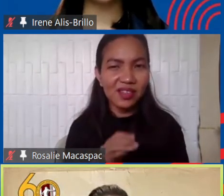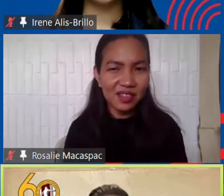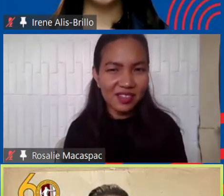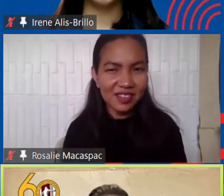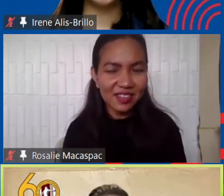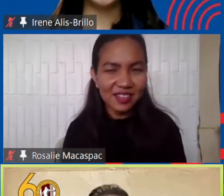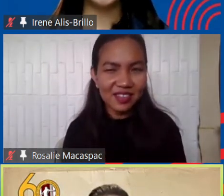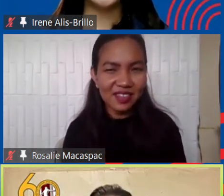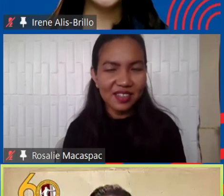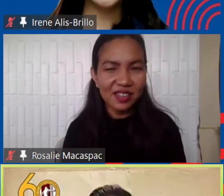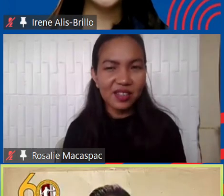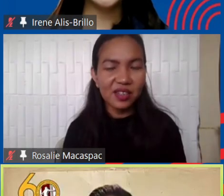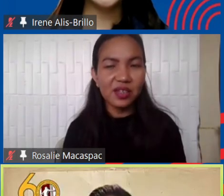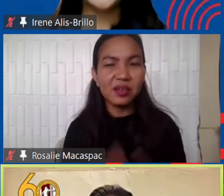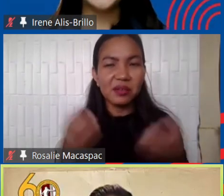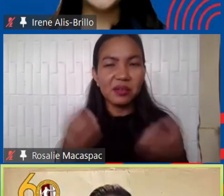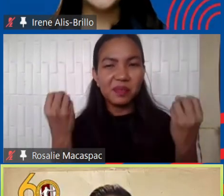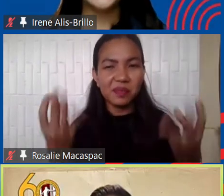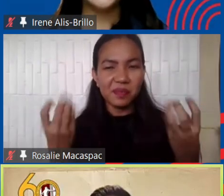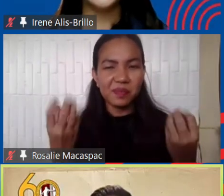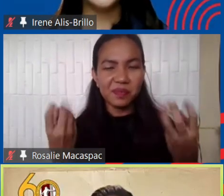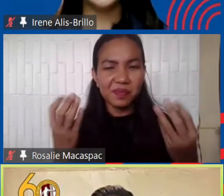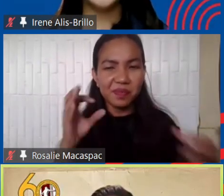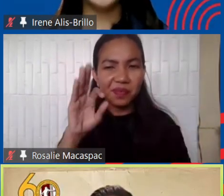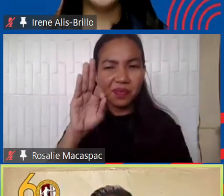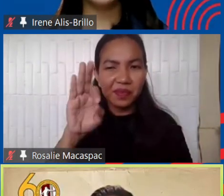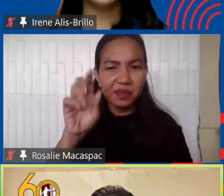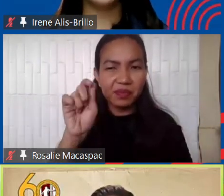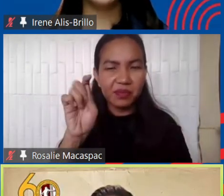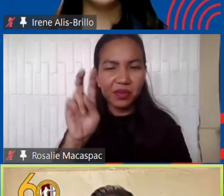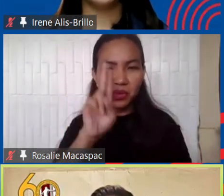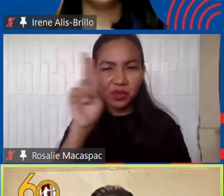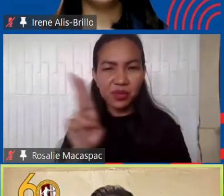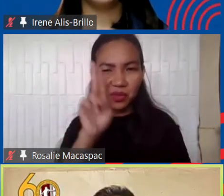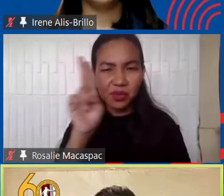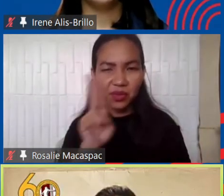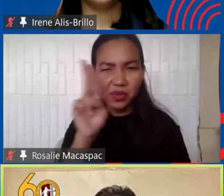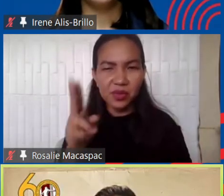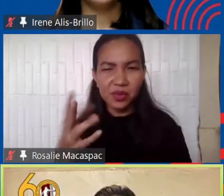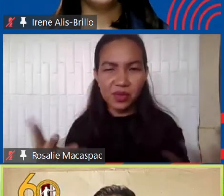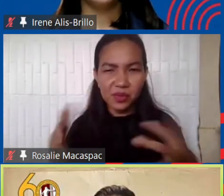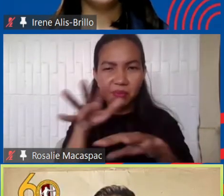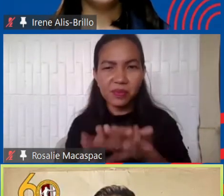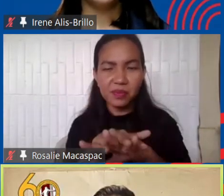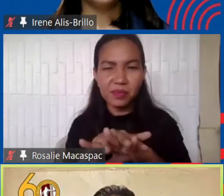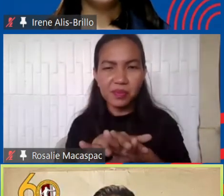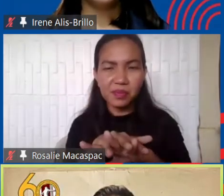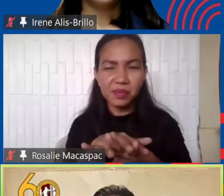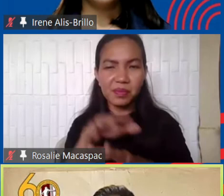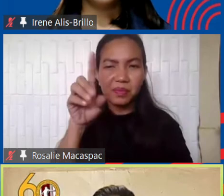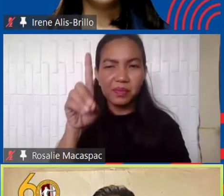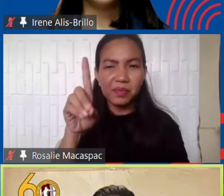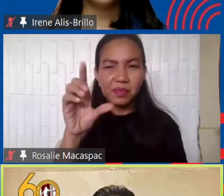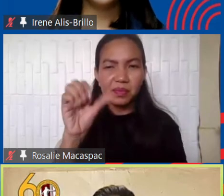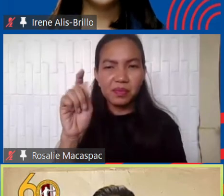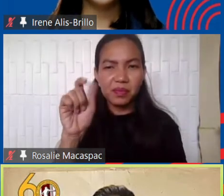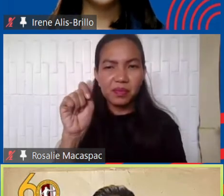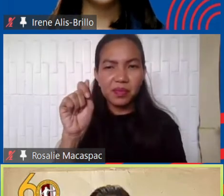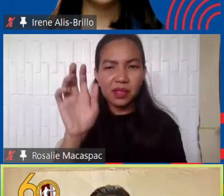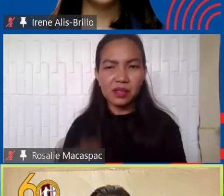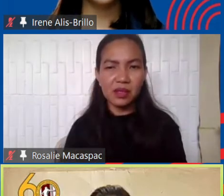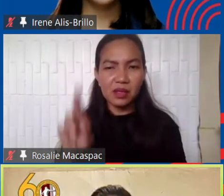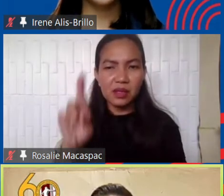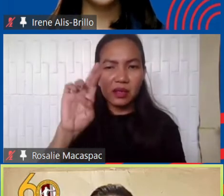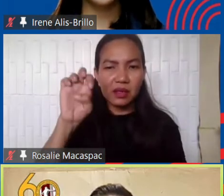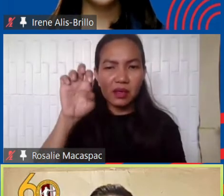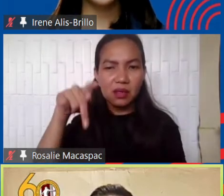because there's so many features that you need to incorporate in these data repositories and